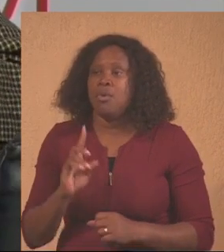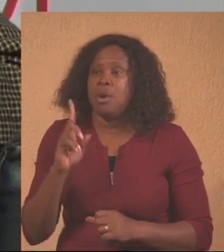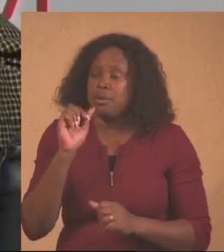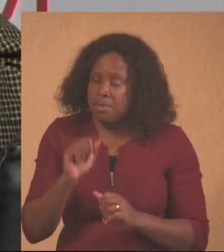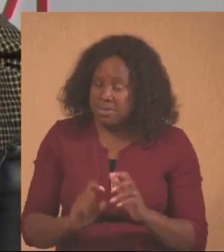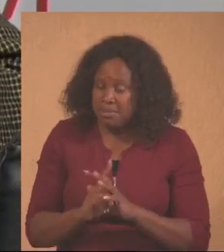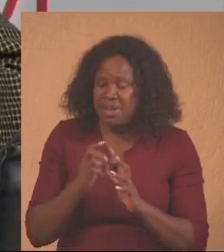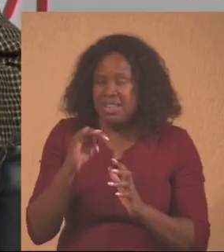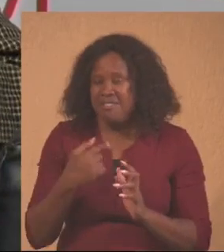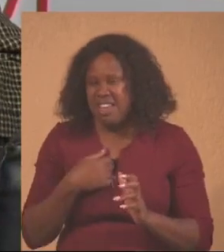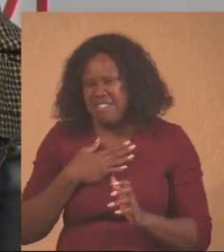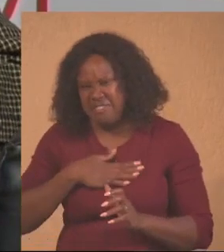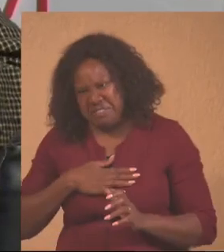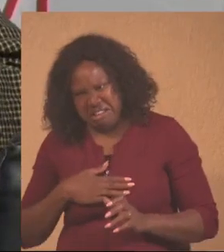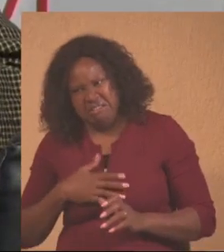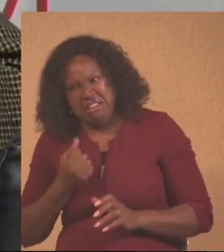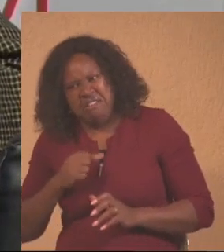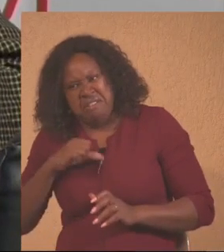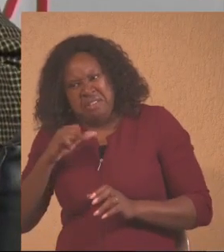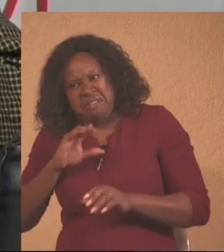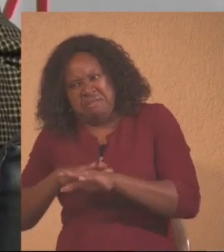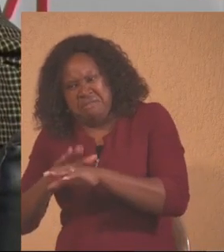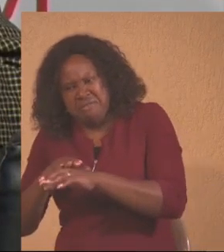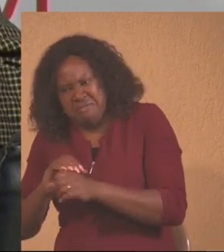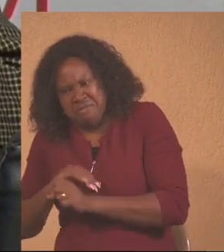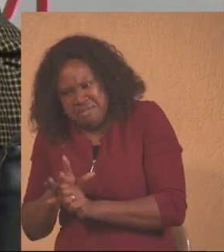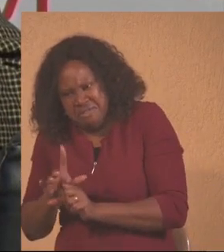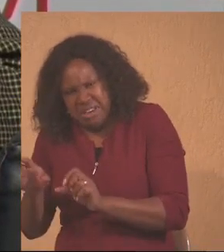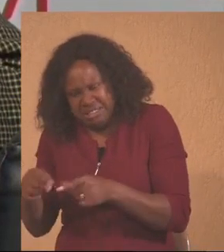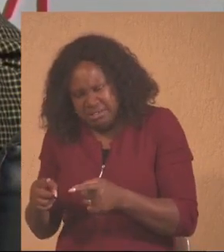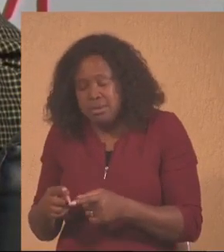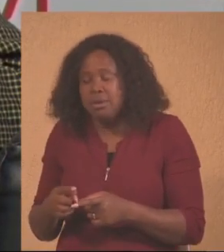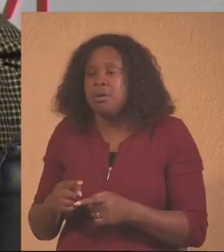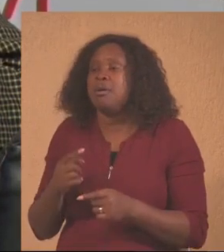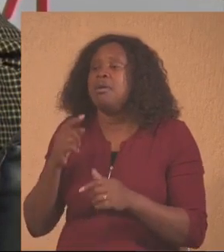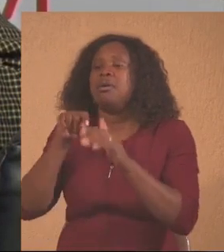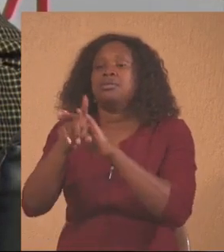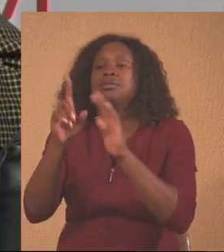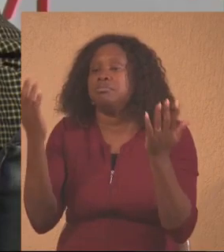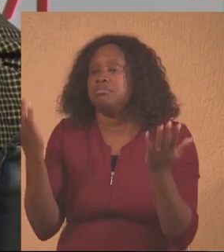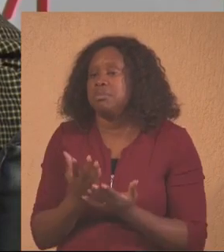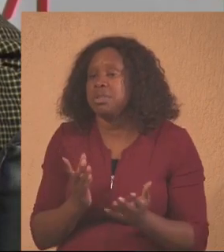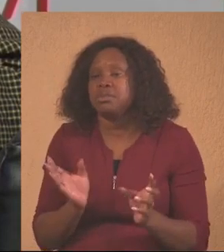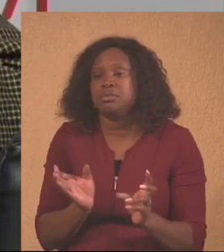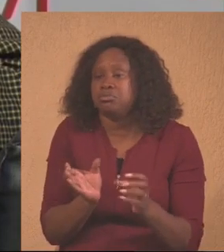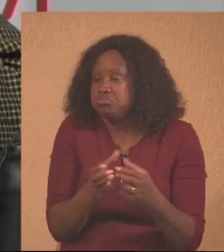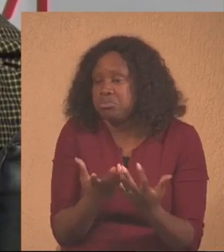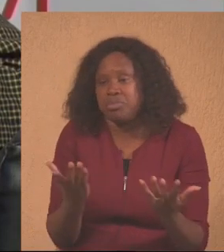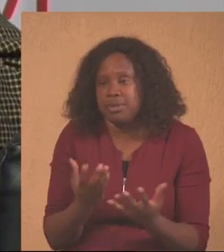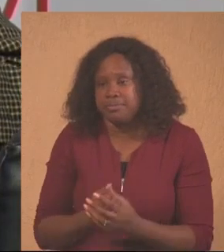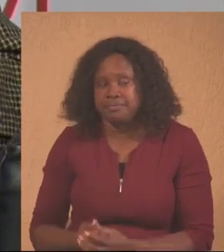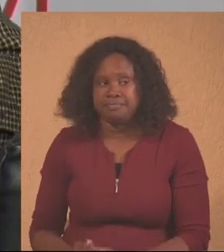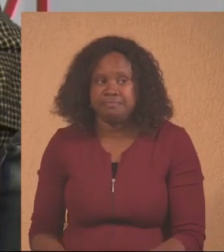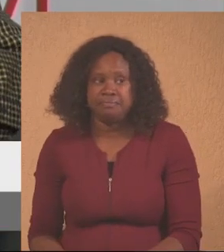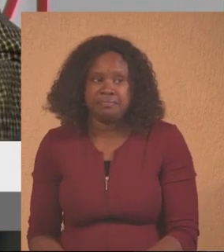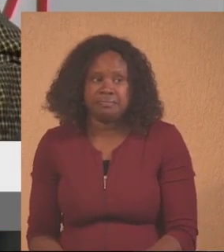have symptoms, if I don't feel well? They may not choose, I want to go to be quarantined. No.